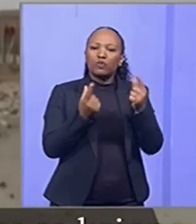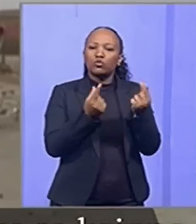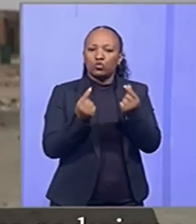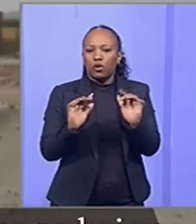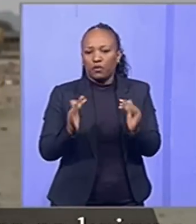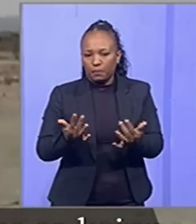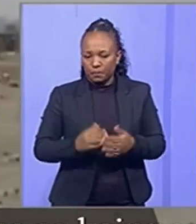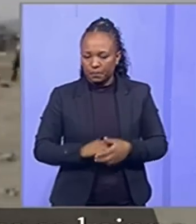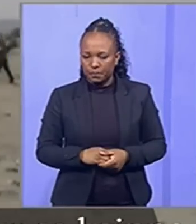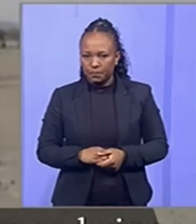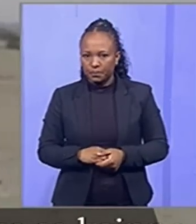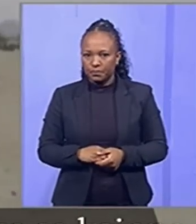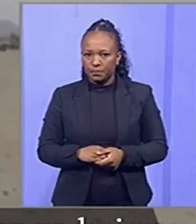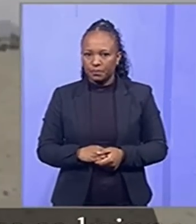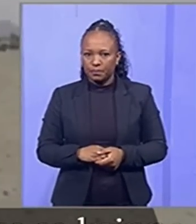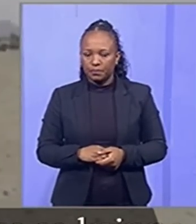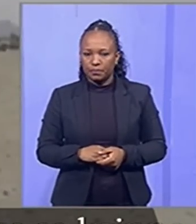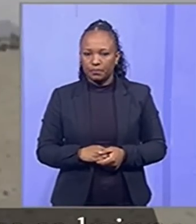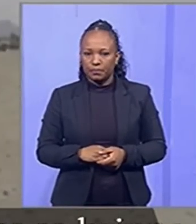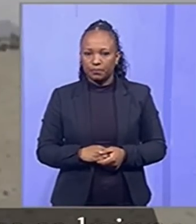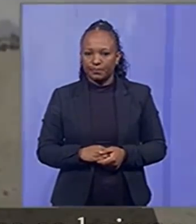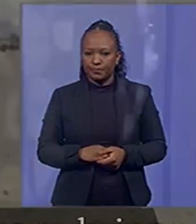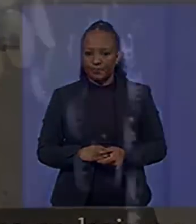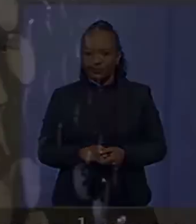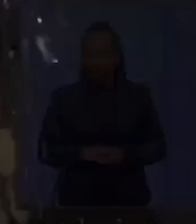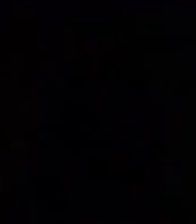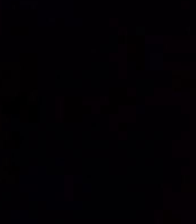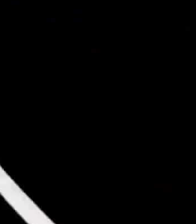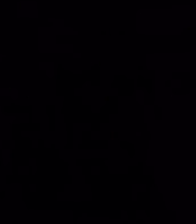News, Mahikeng.